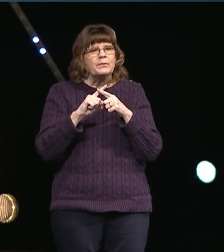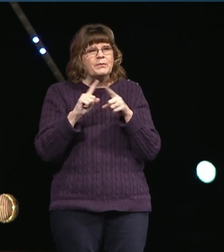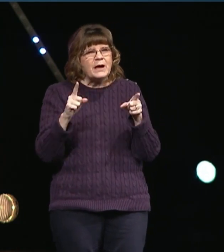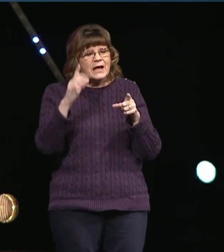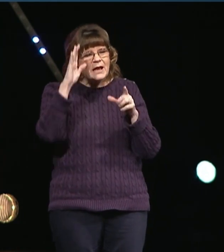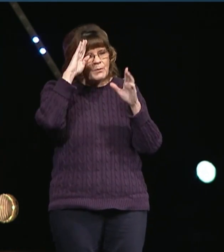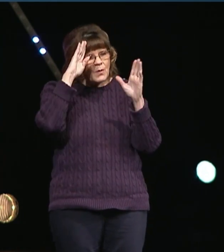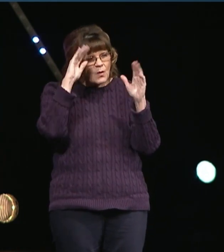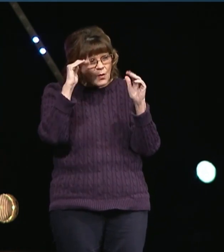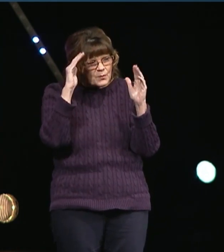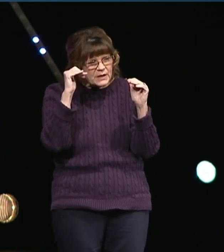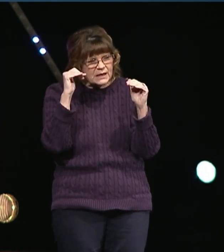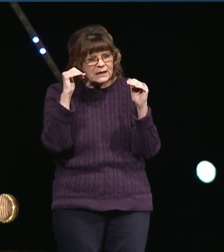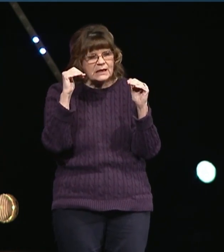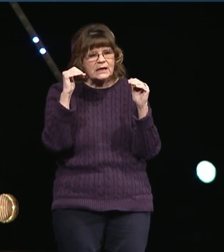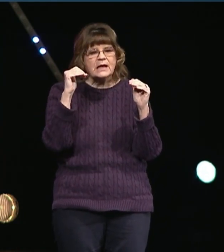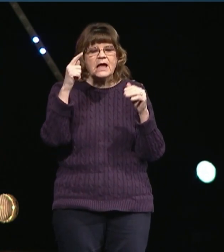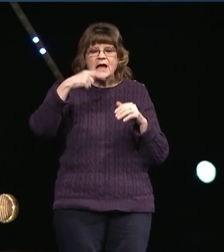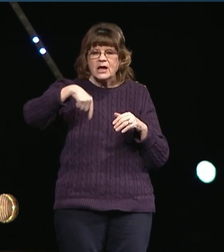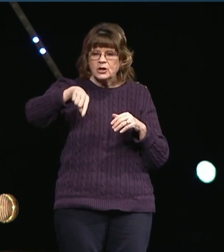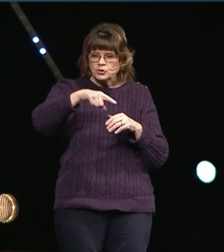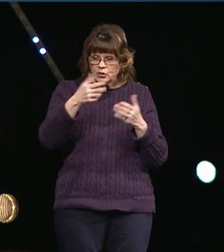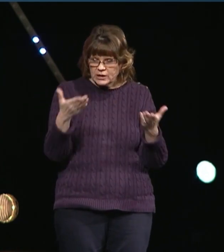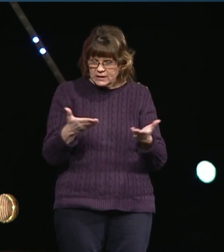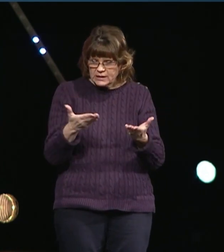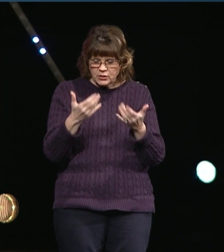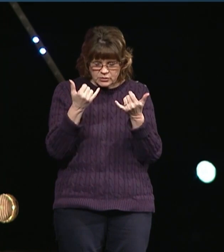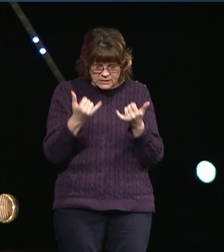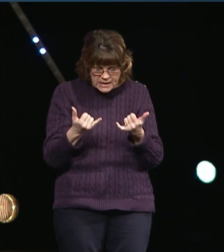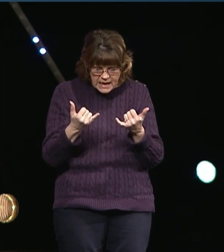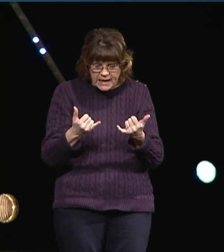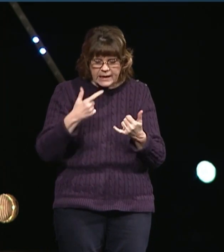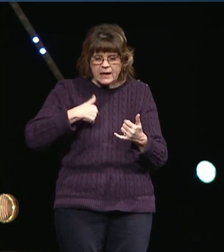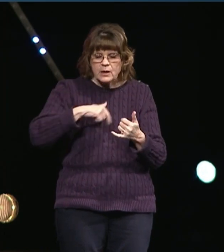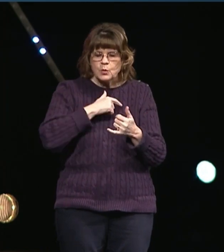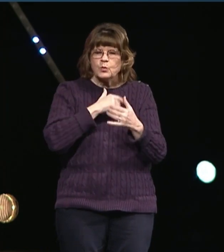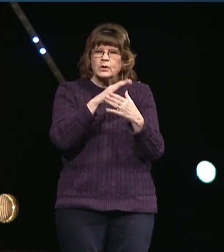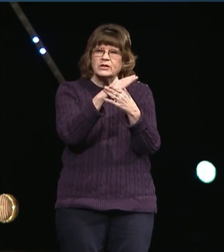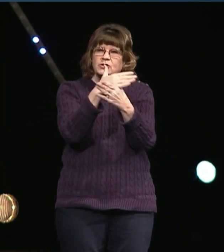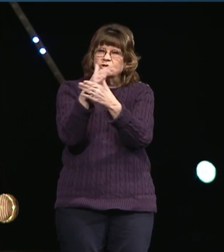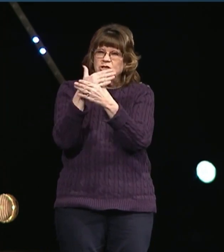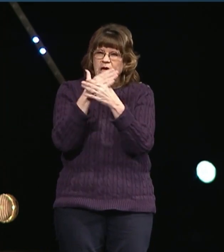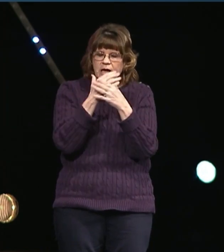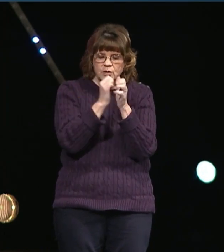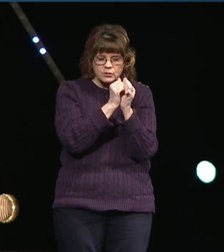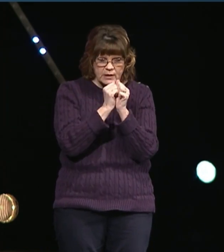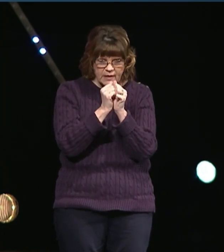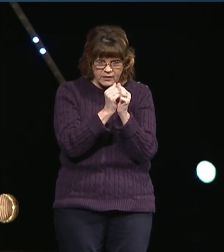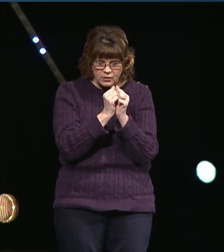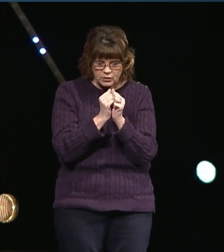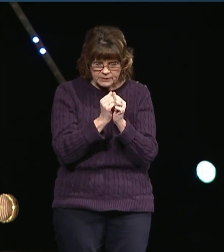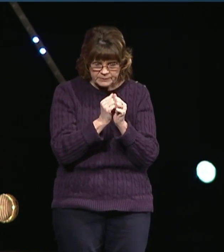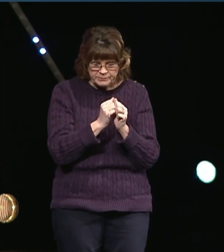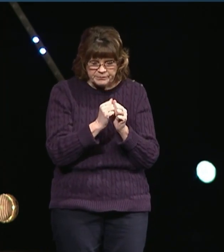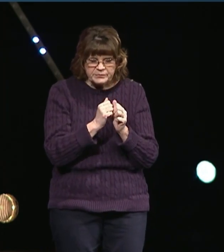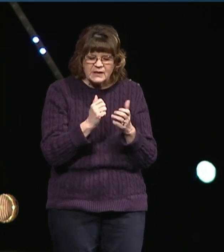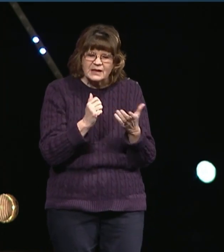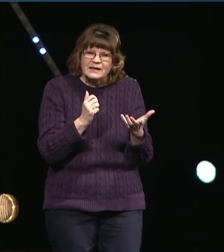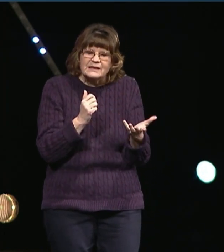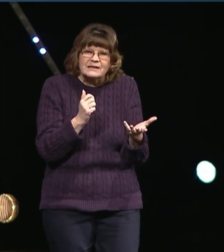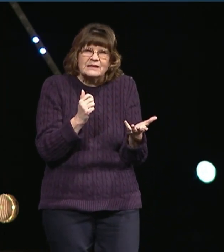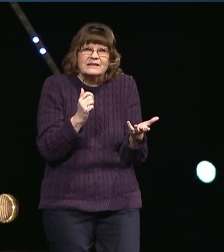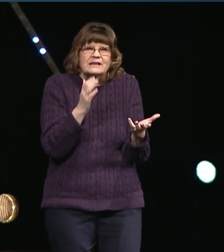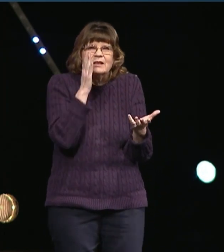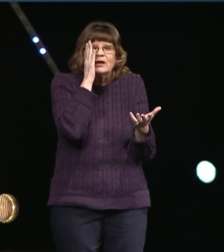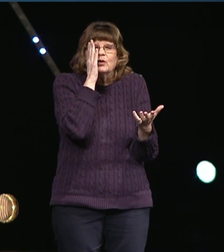as you're here today and as we share together, that there will be something